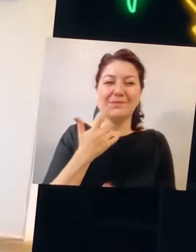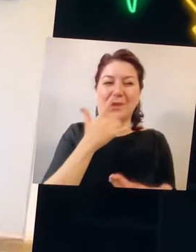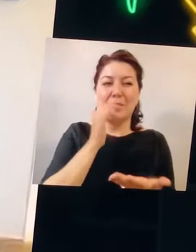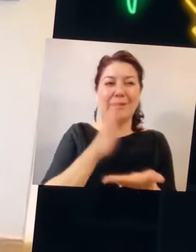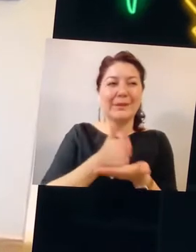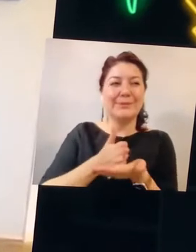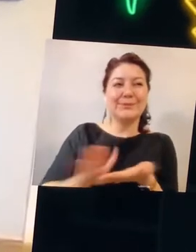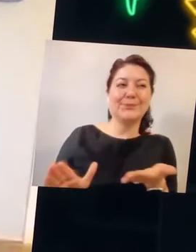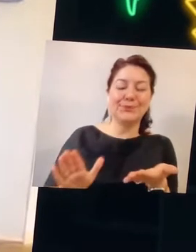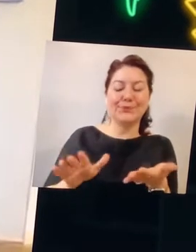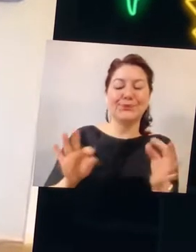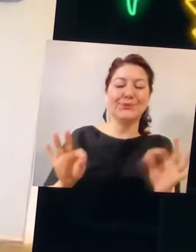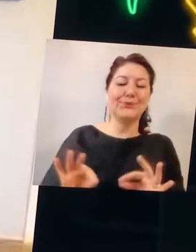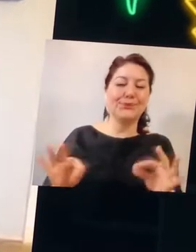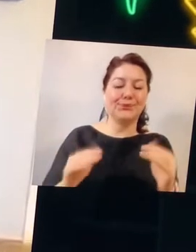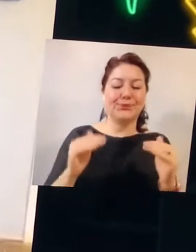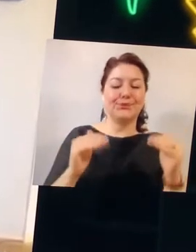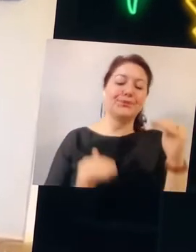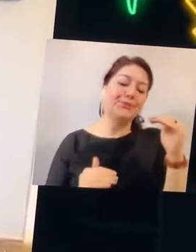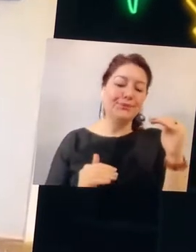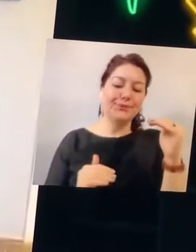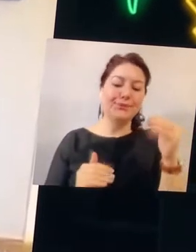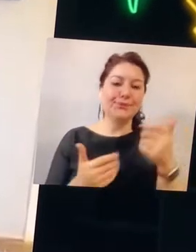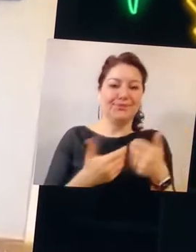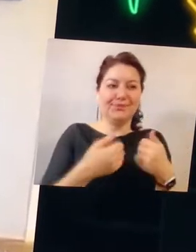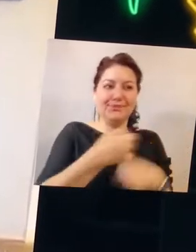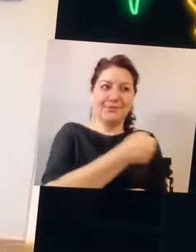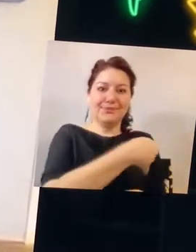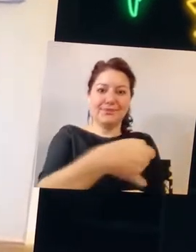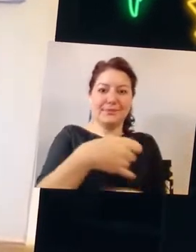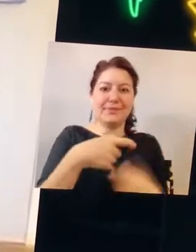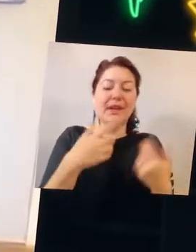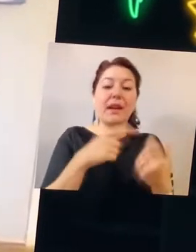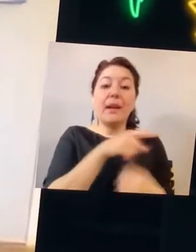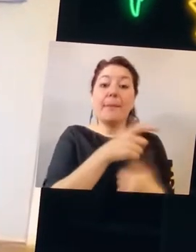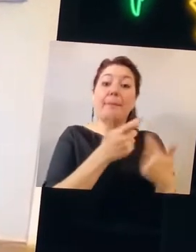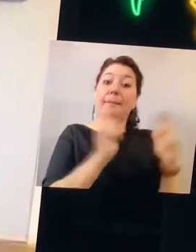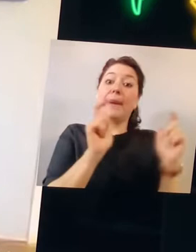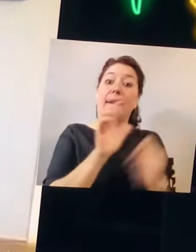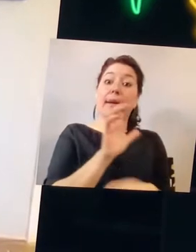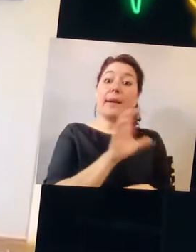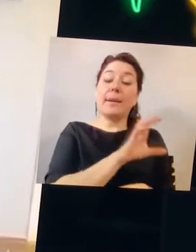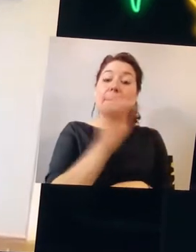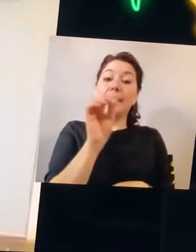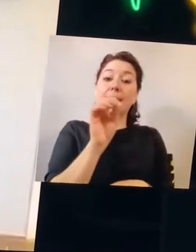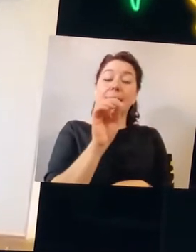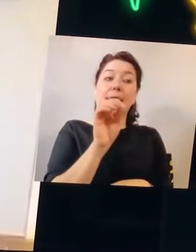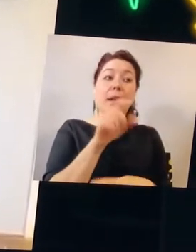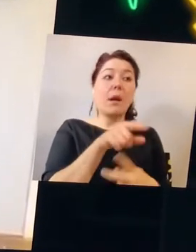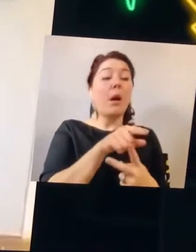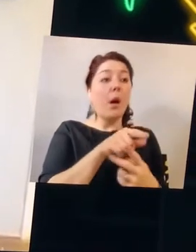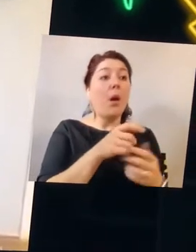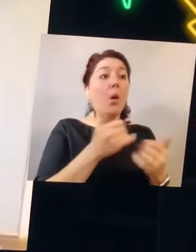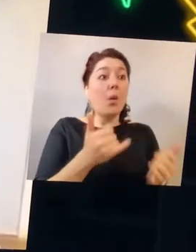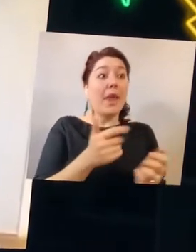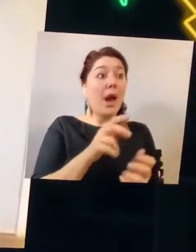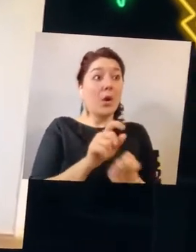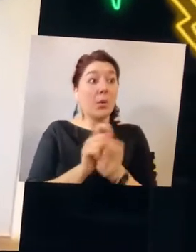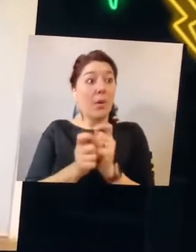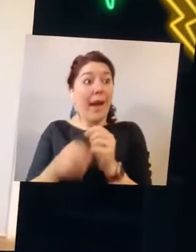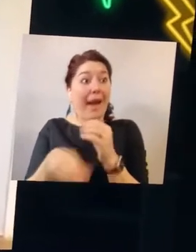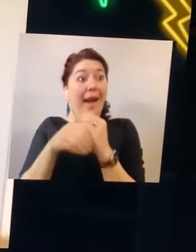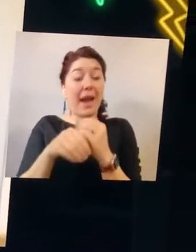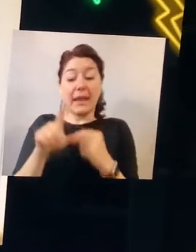say that if a big media company all of a sudden creates a Latino channel just for